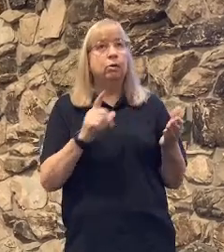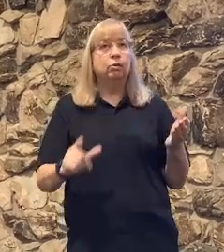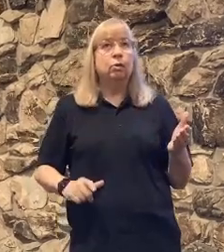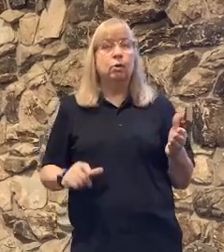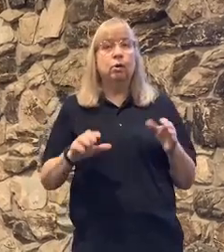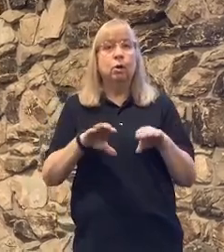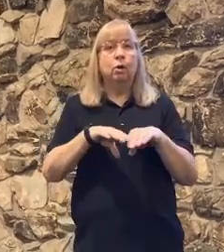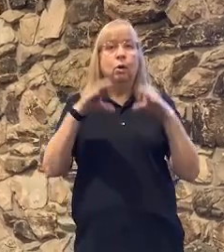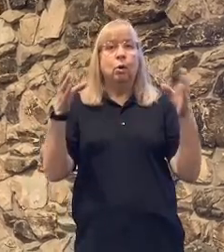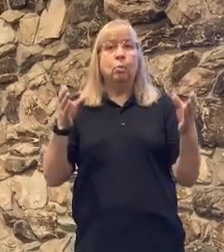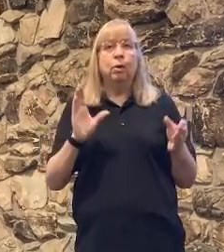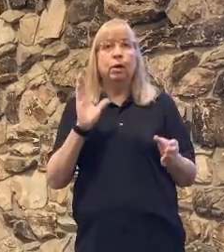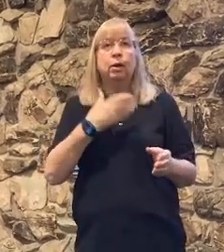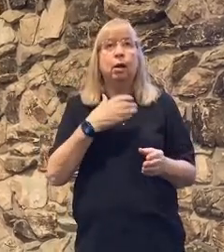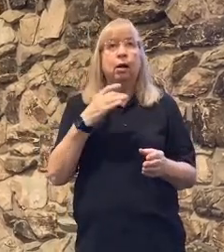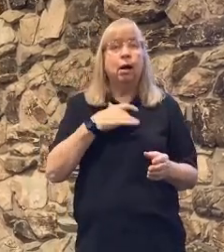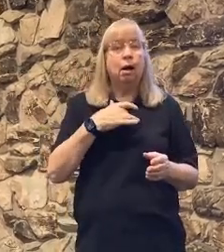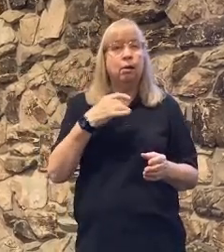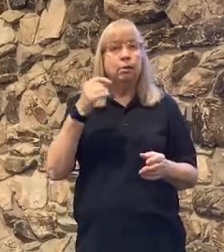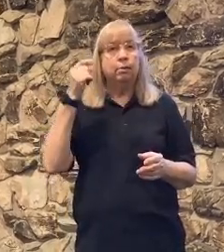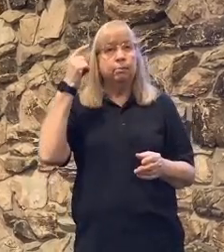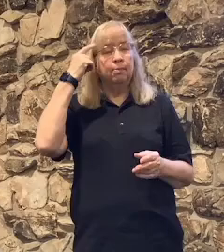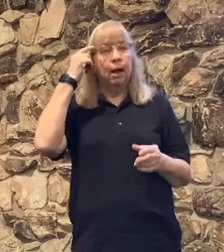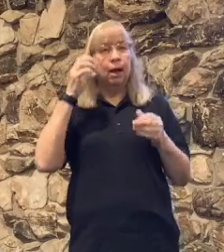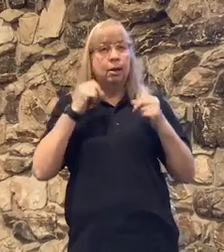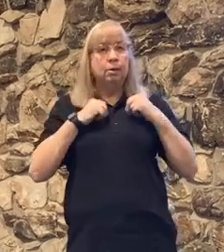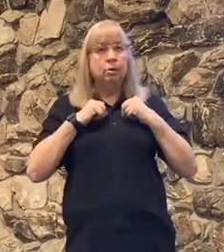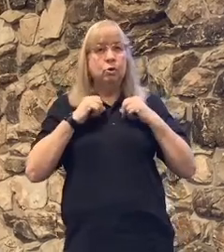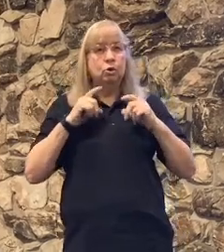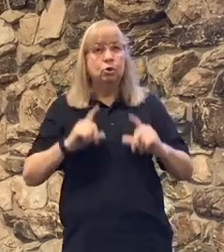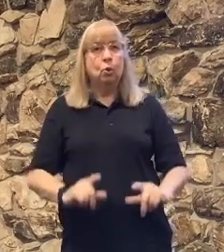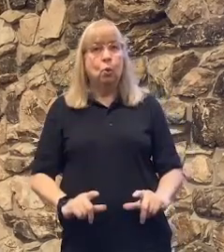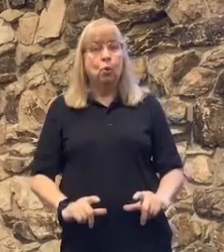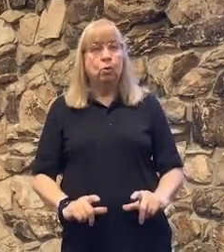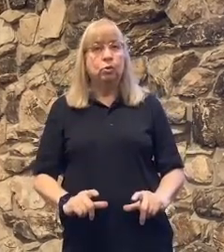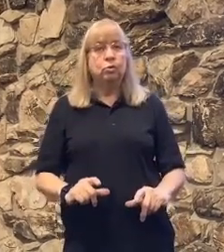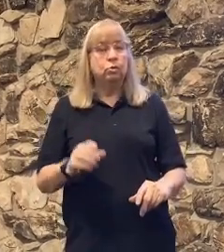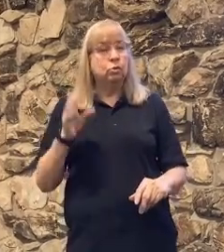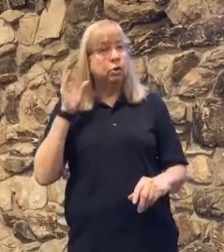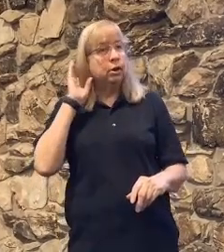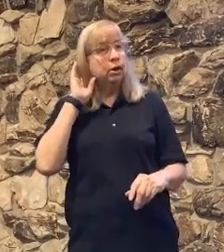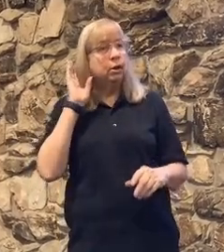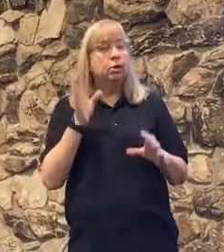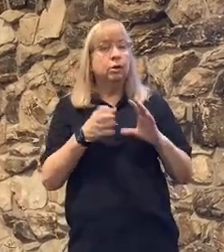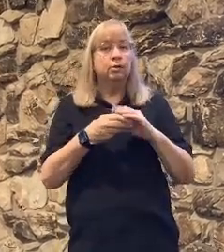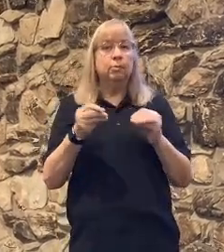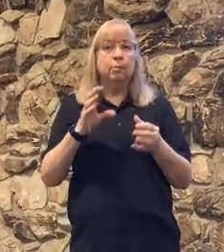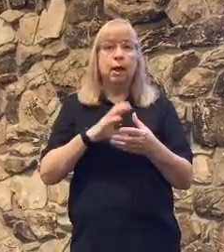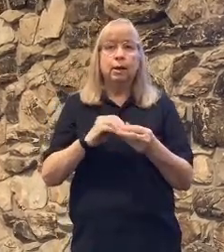Open our hearts, our minds, and our souls to hear this message,